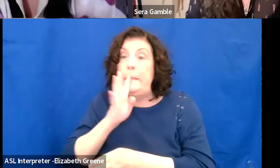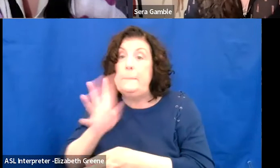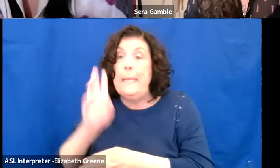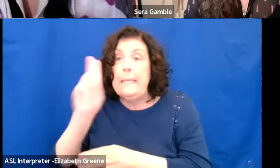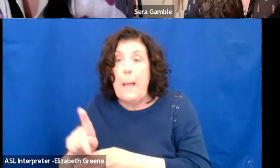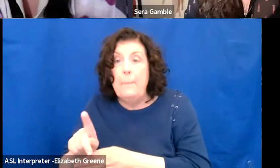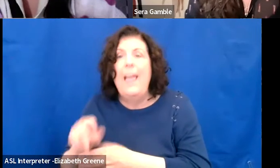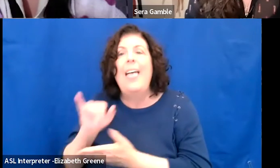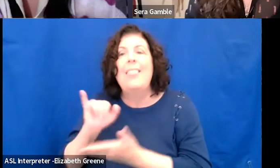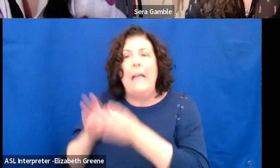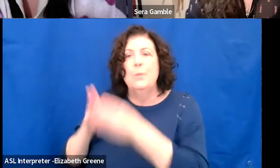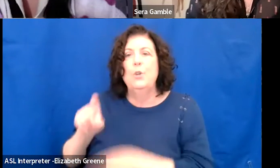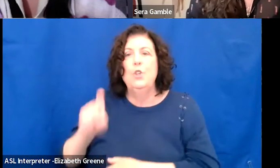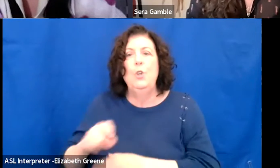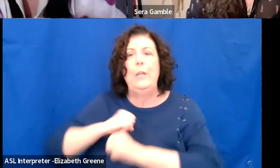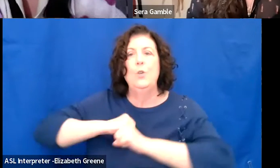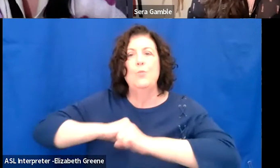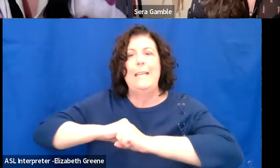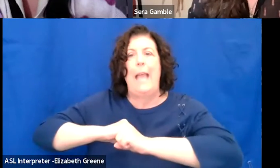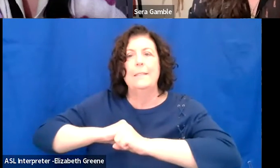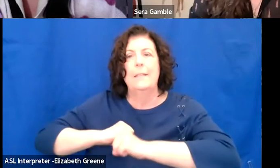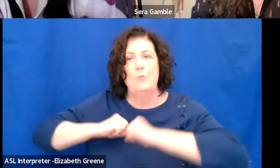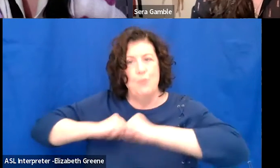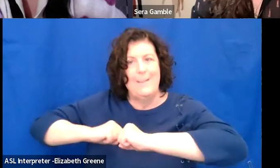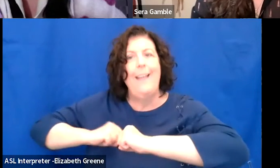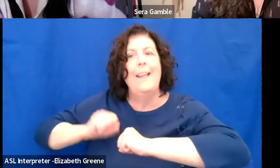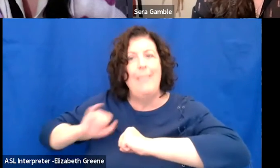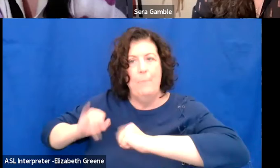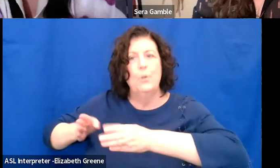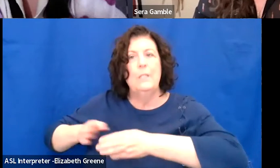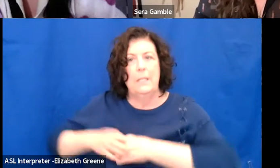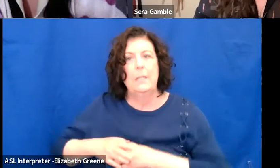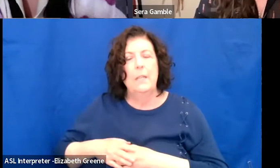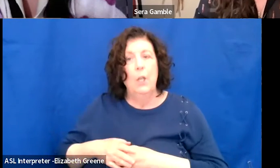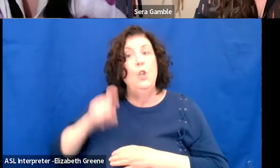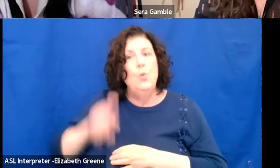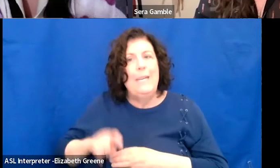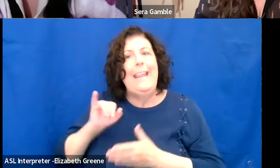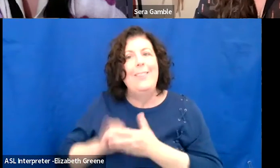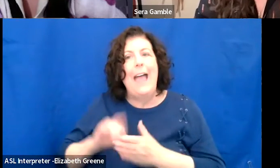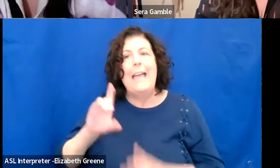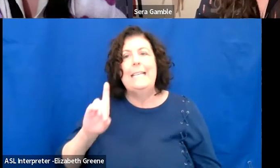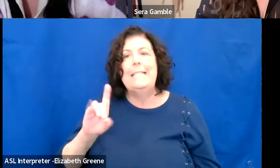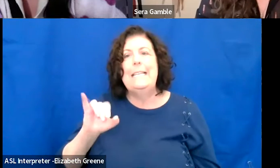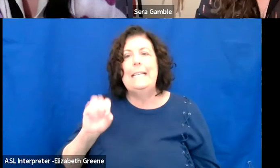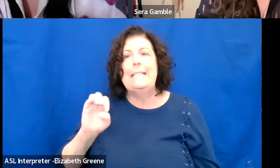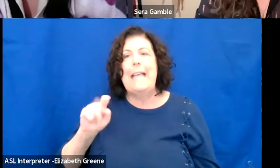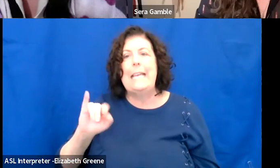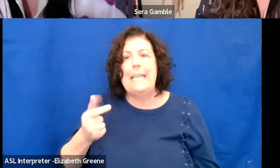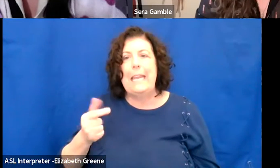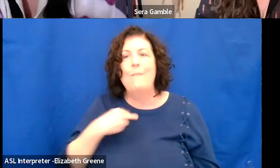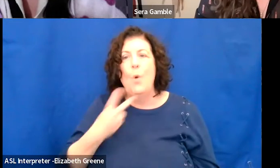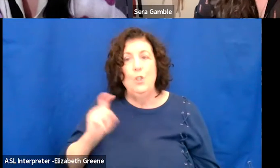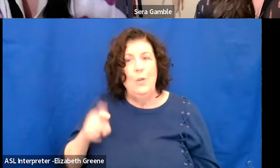easy to disagree. Right. In a room full of people, and you really need that dissenting voice. It's dangerous to have a room where everybody thinks the same.